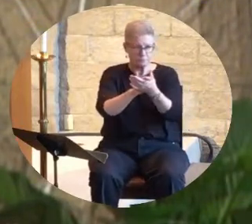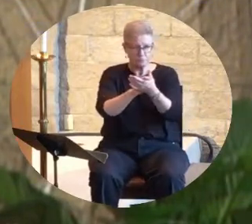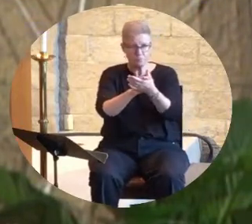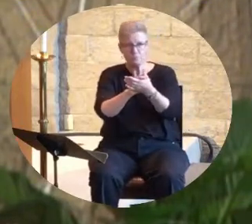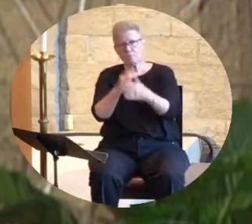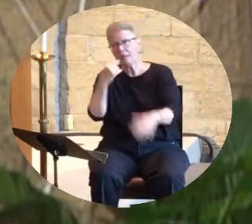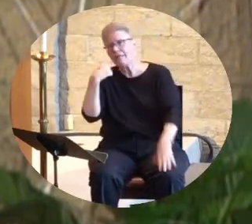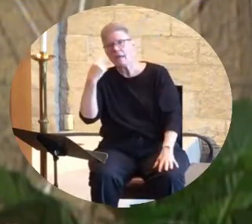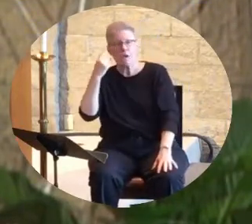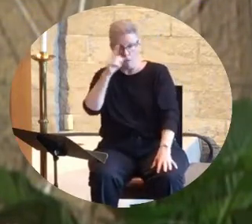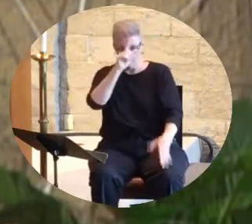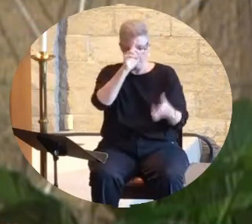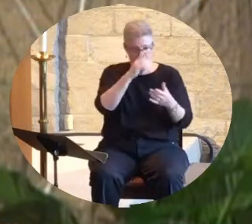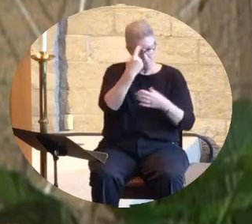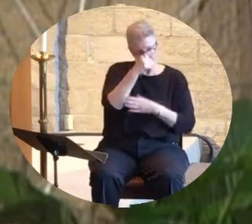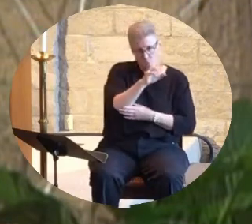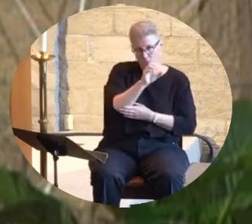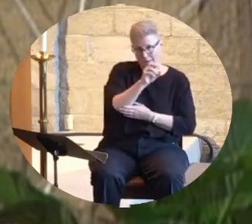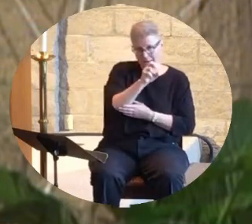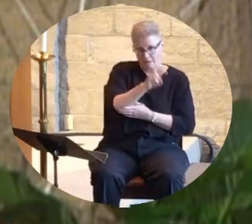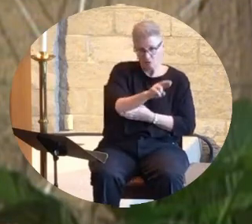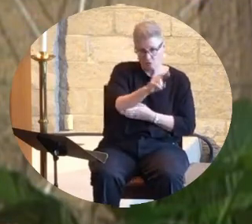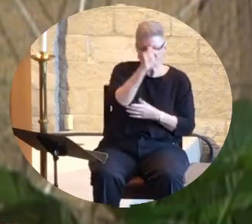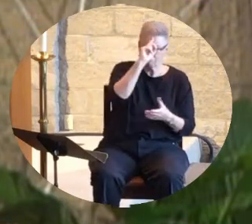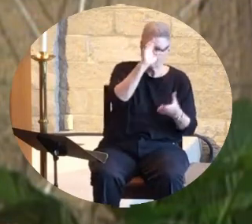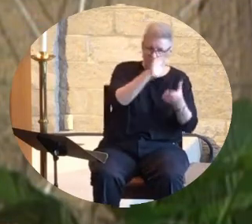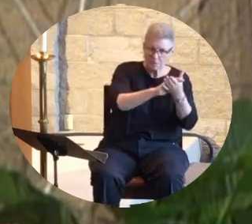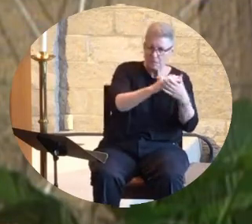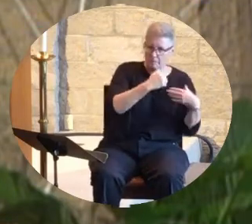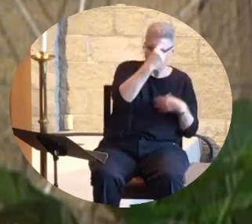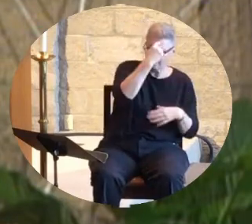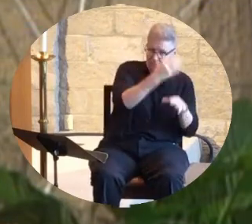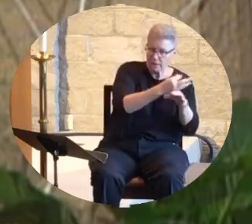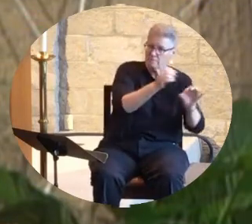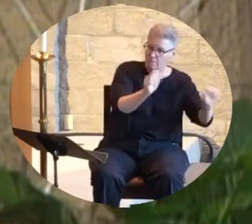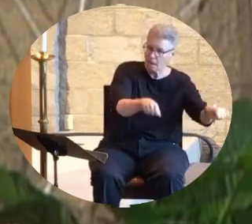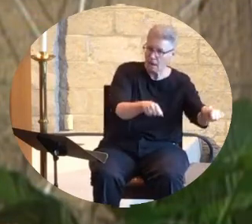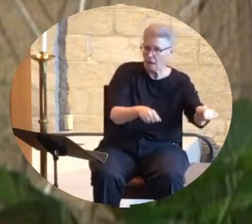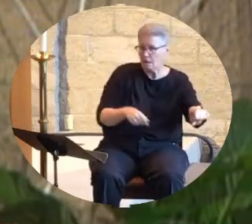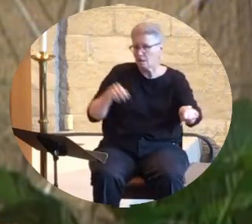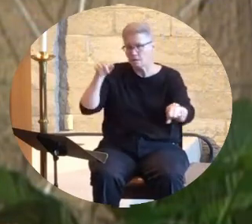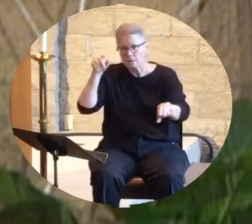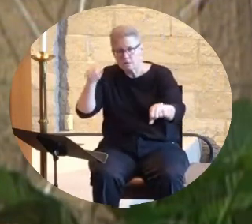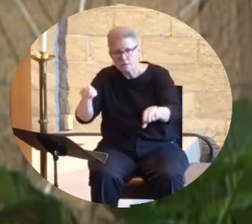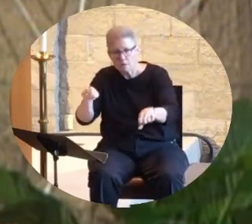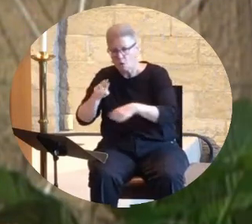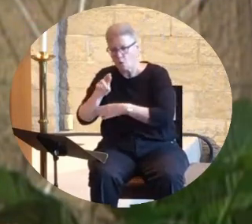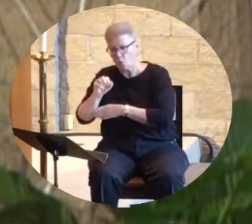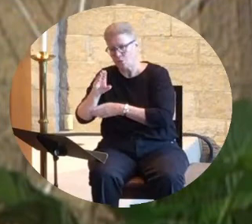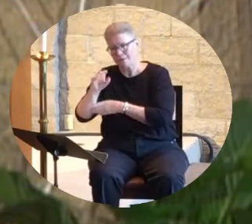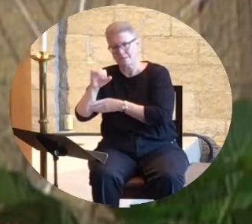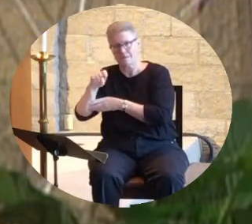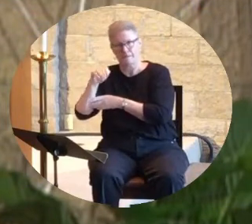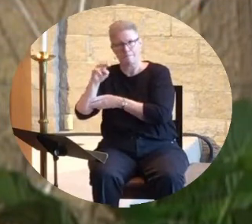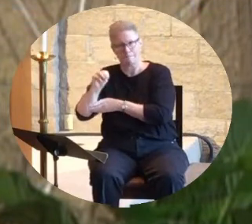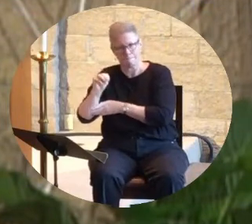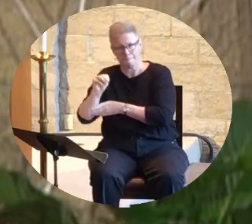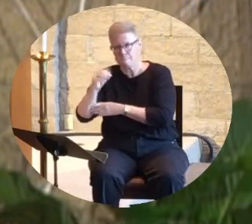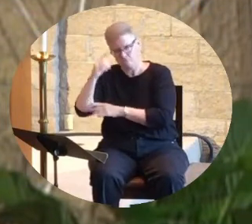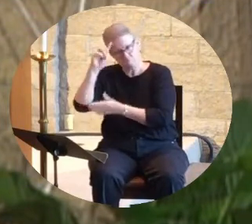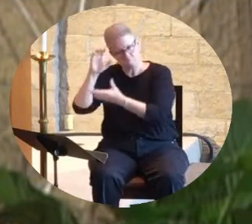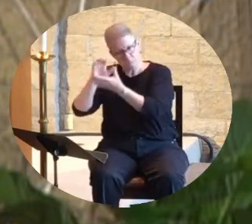it for cancer, faith, and we can believe it for racism, faith, then we can also believe it